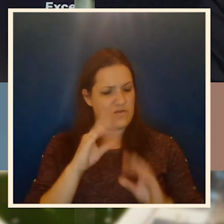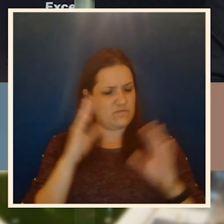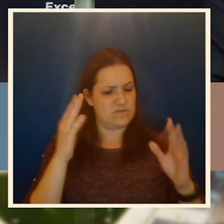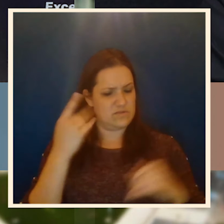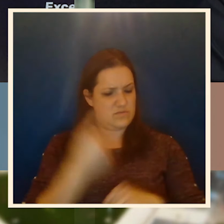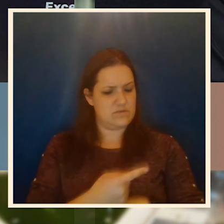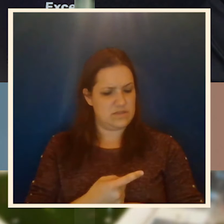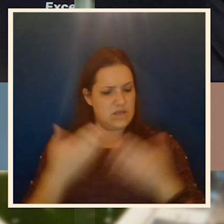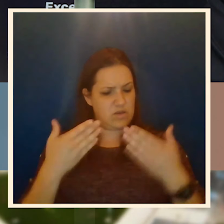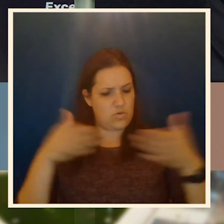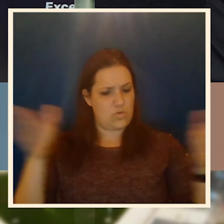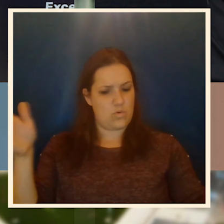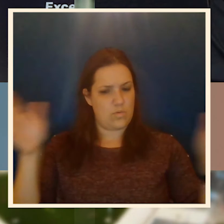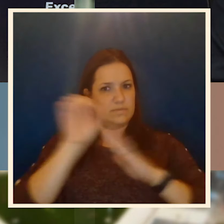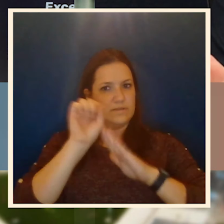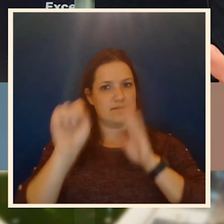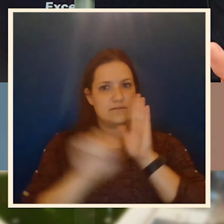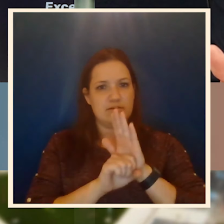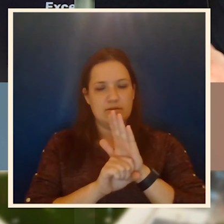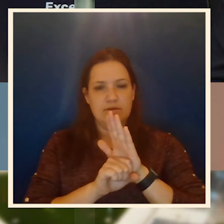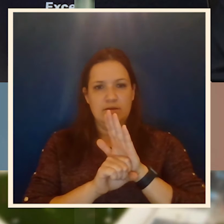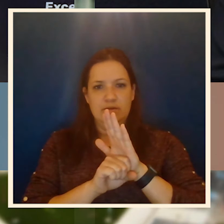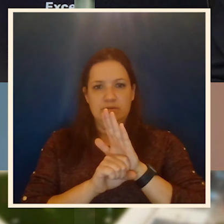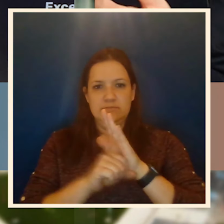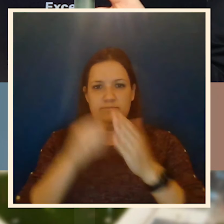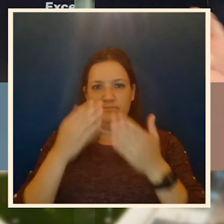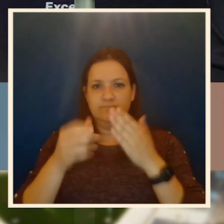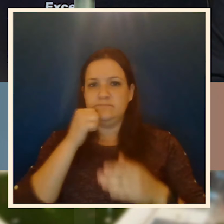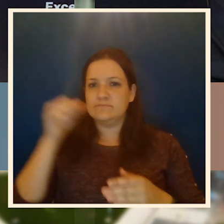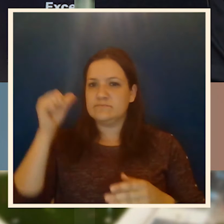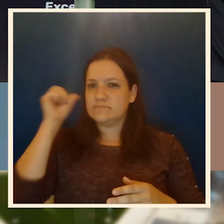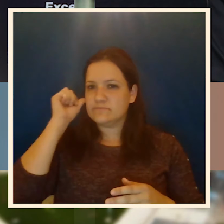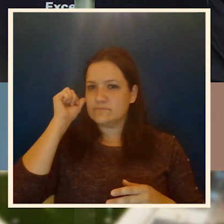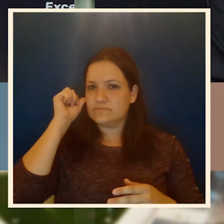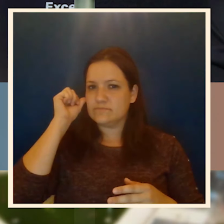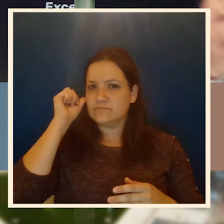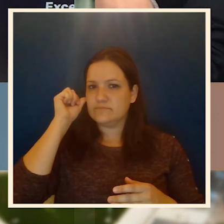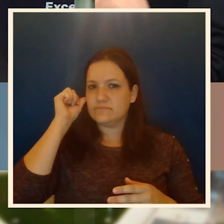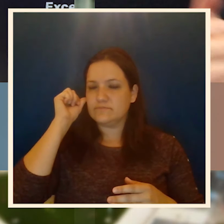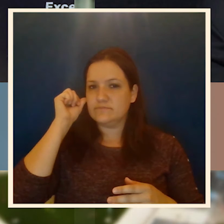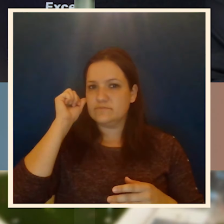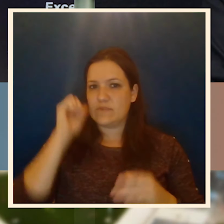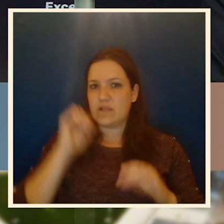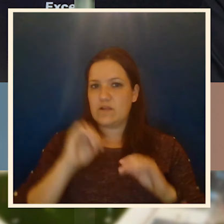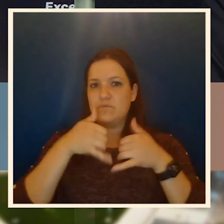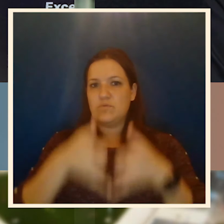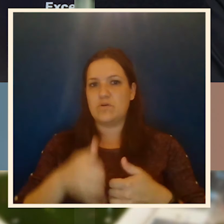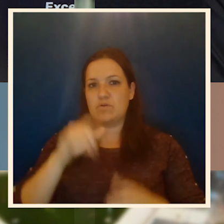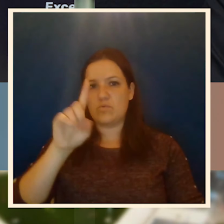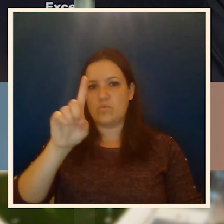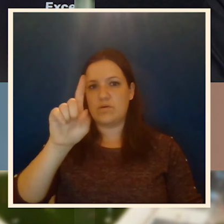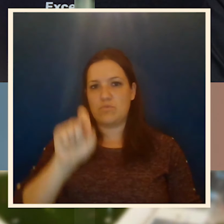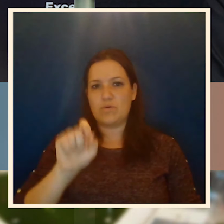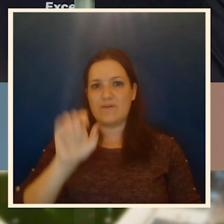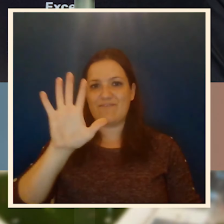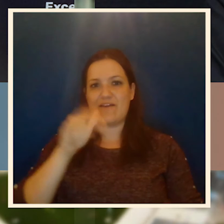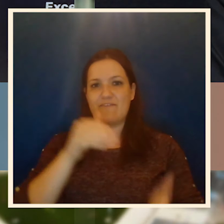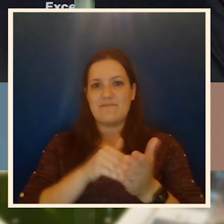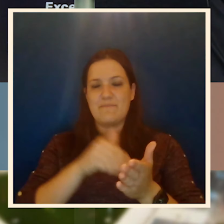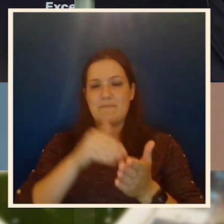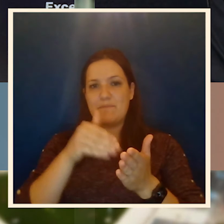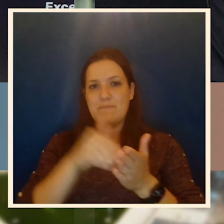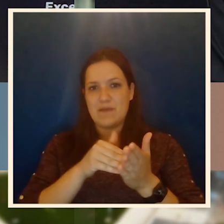15th. Thank you. It was either yesterday or Tuesday was obviously the day he opened the state up. But then maybe it was